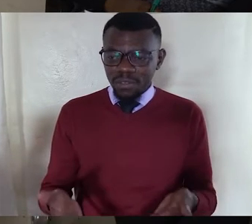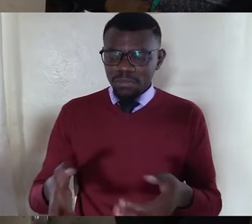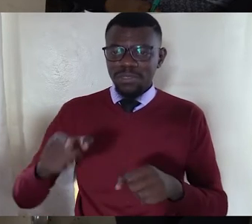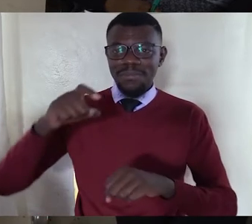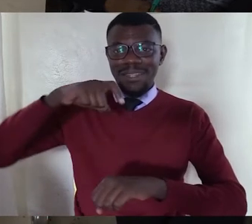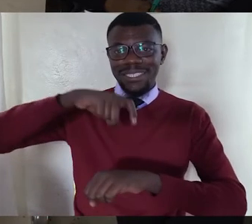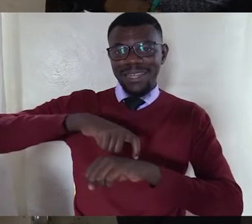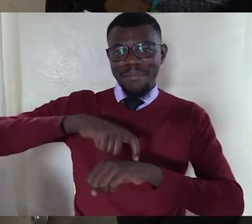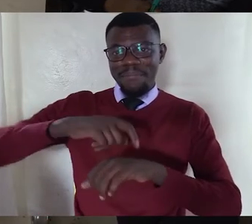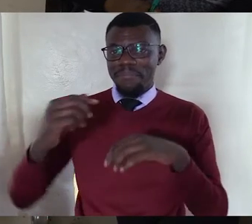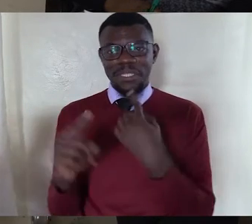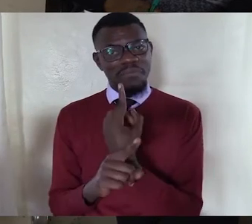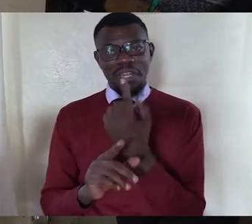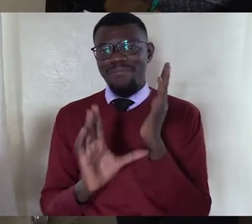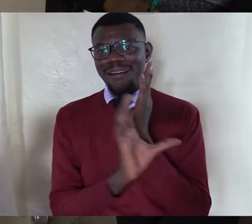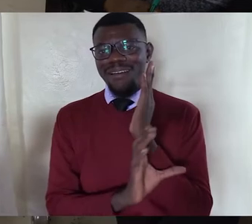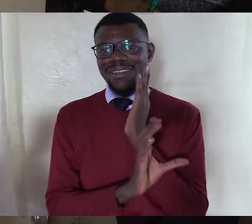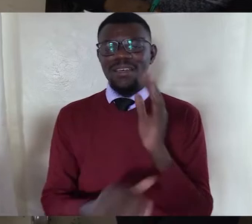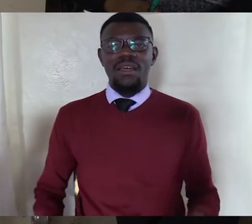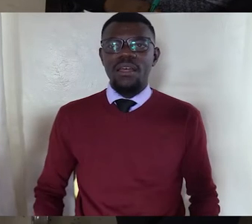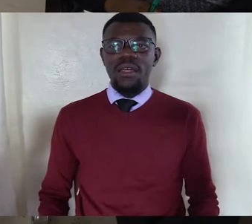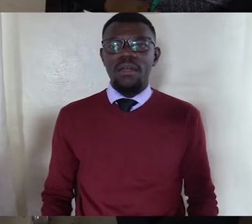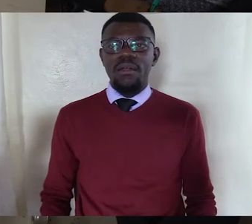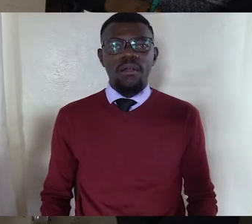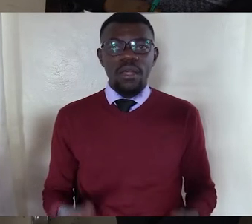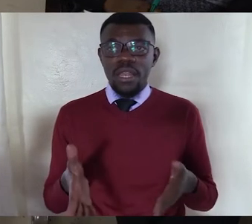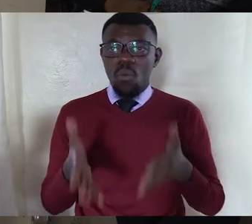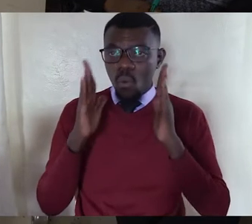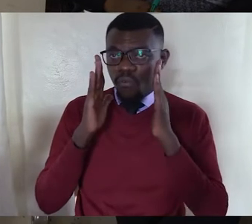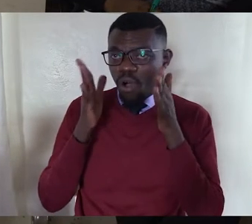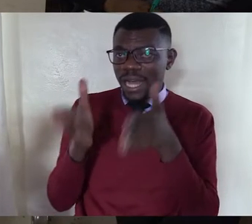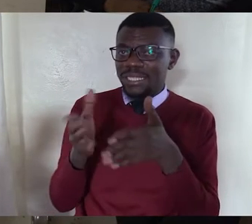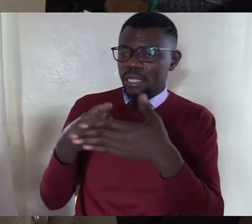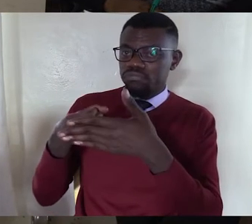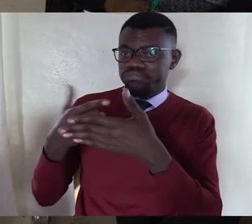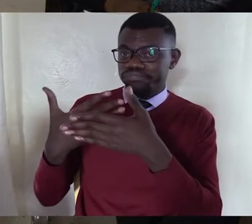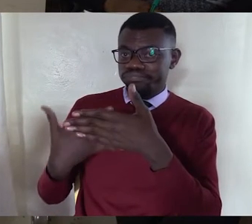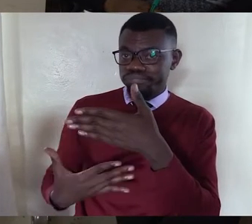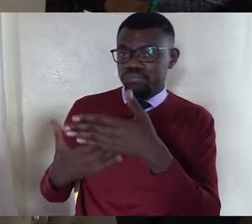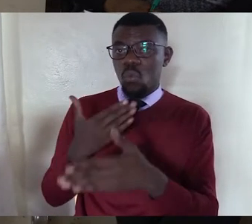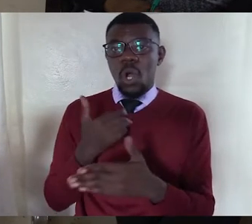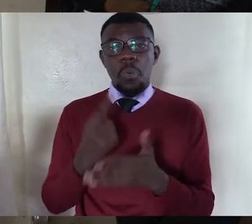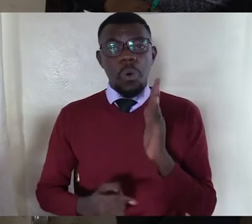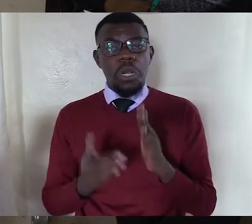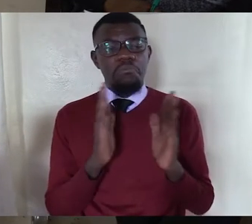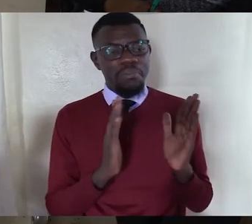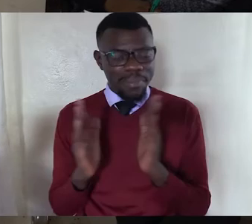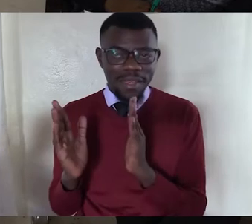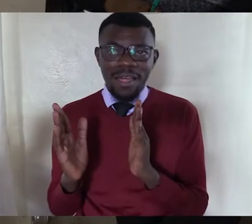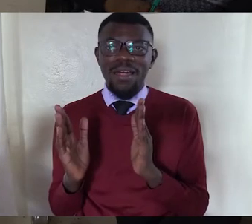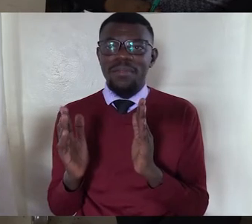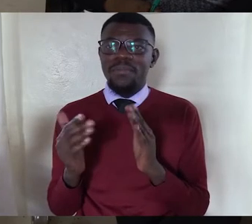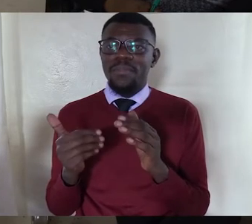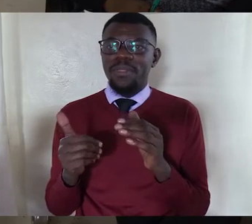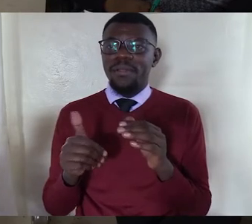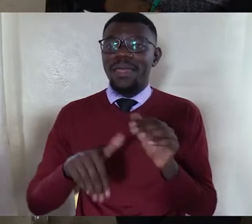as a country, and we have a number of things that we are focusing on to ensure that we are also prepared for